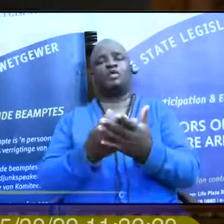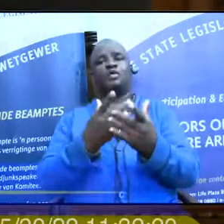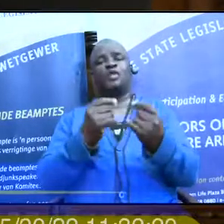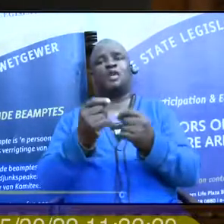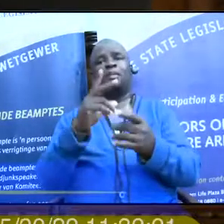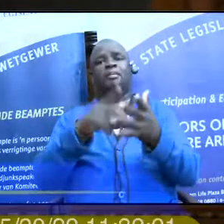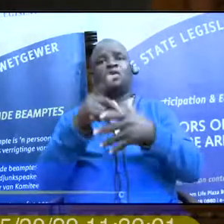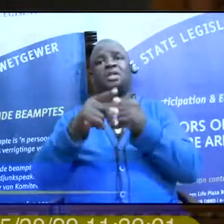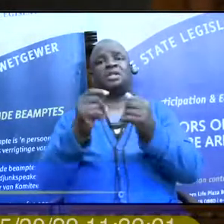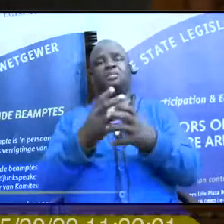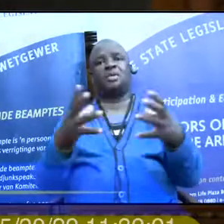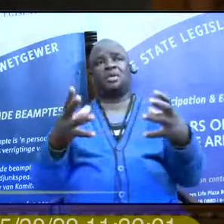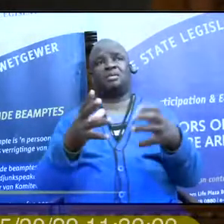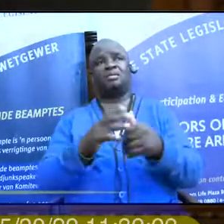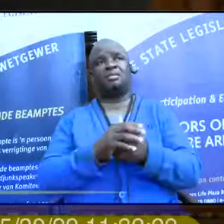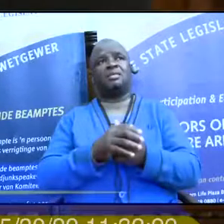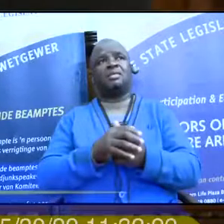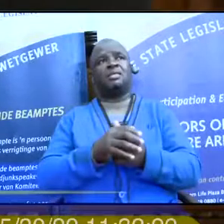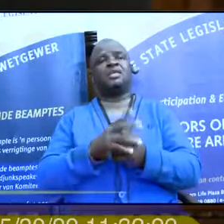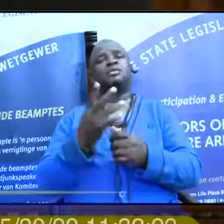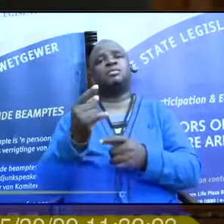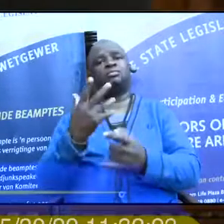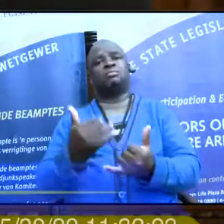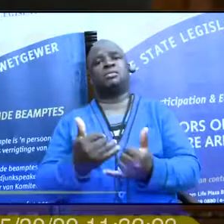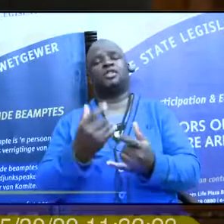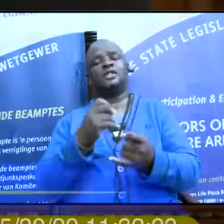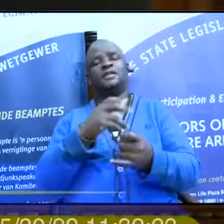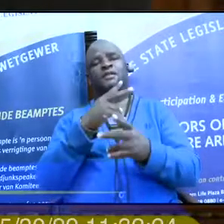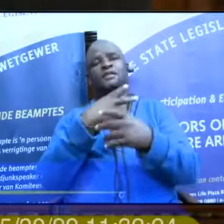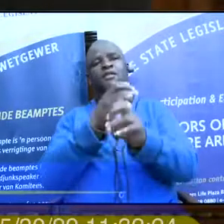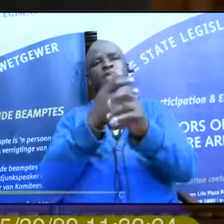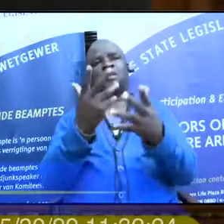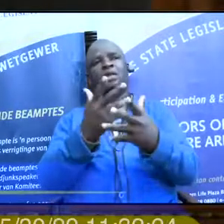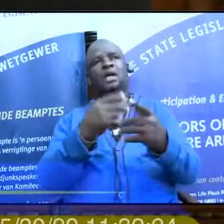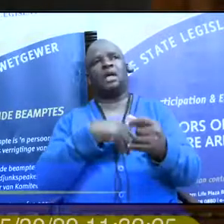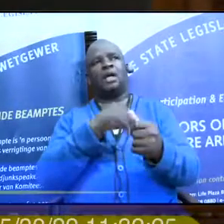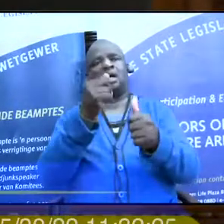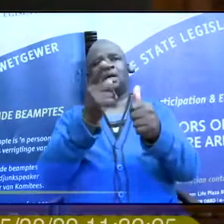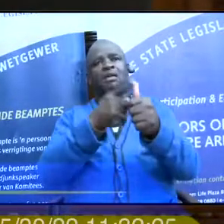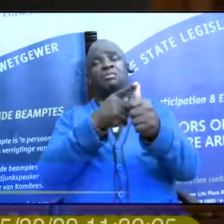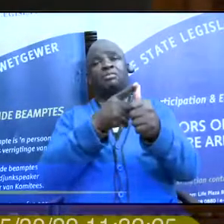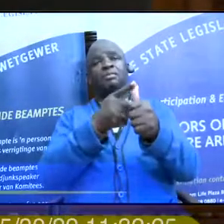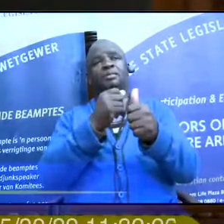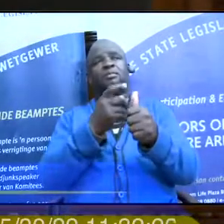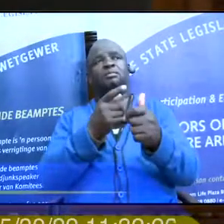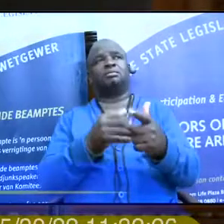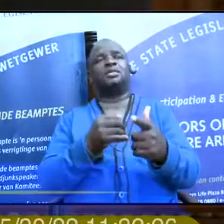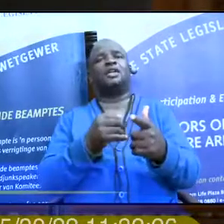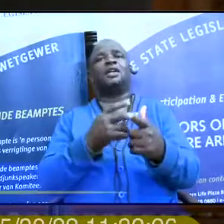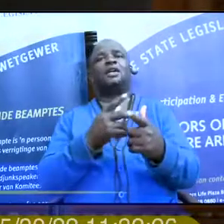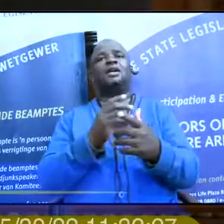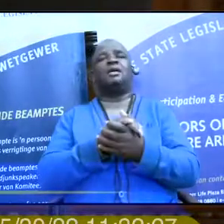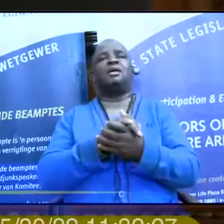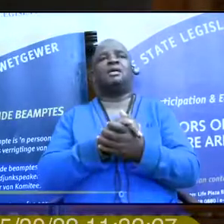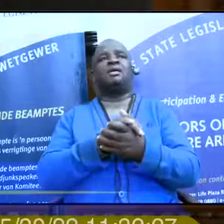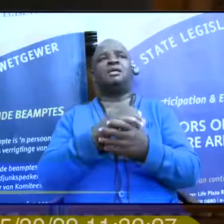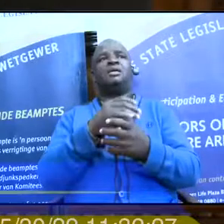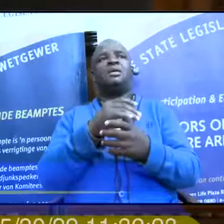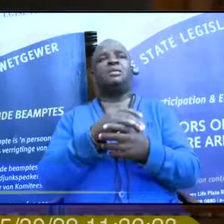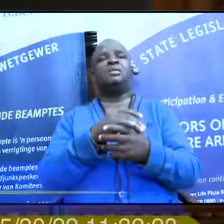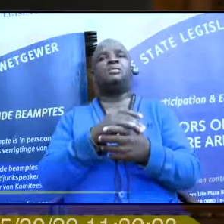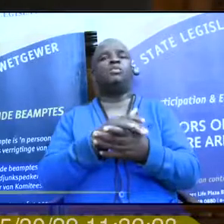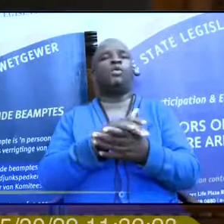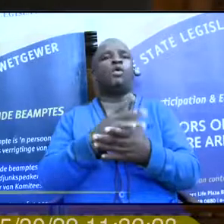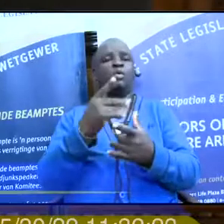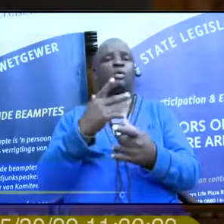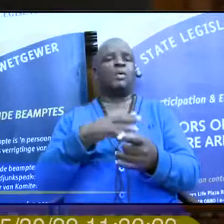projects um we look at the following to deepen this commitment between the public and the private partnerships so we're